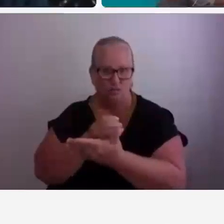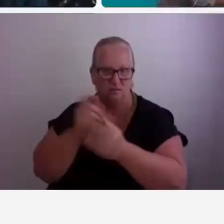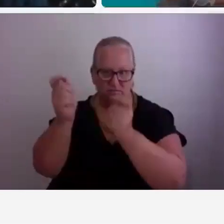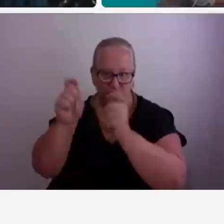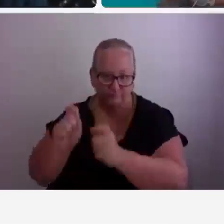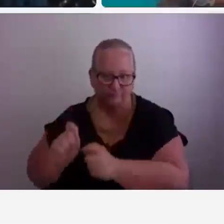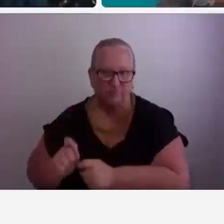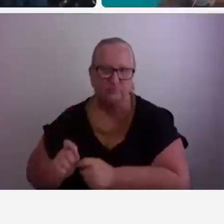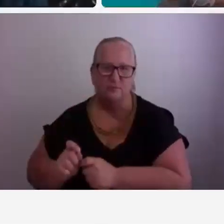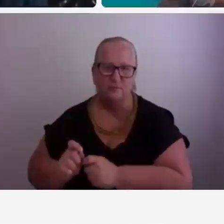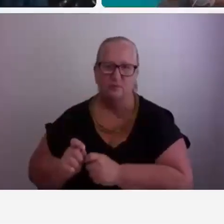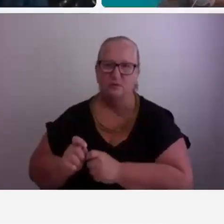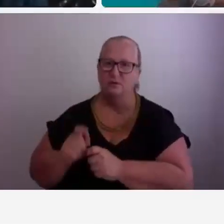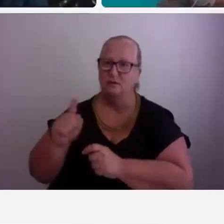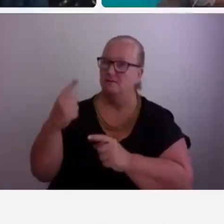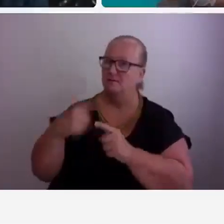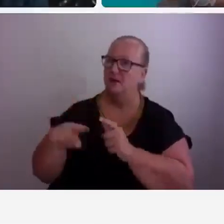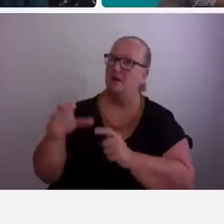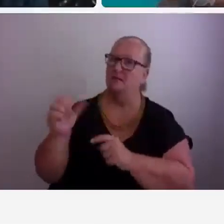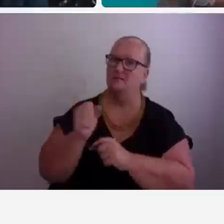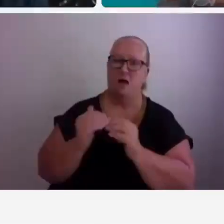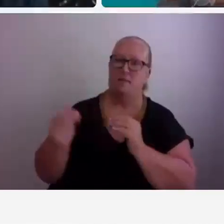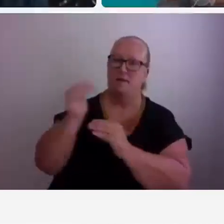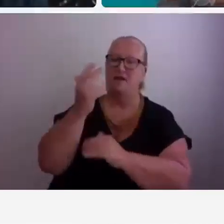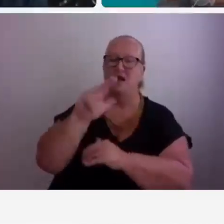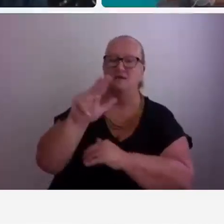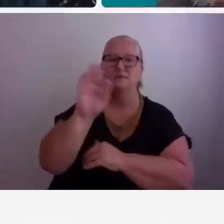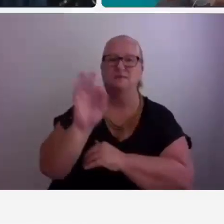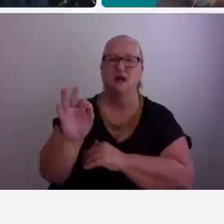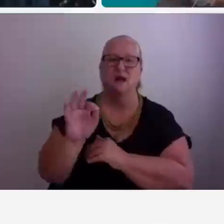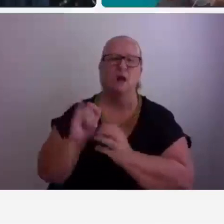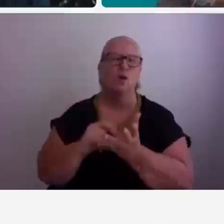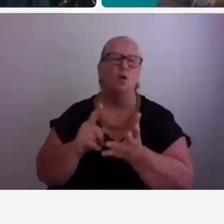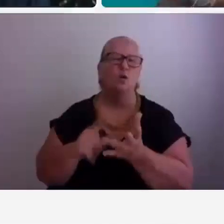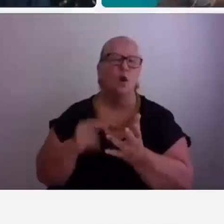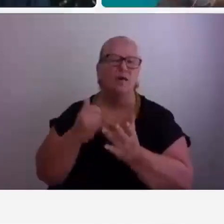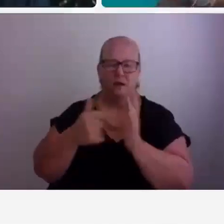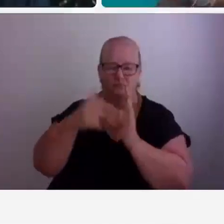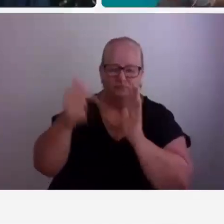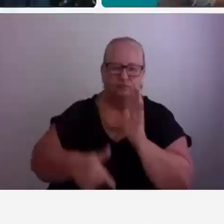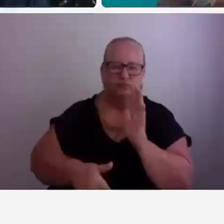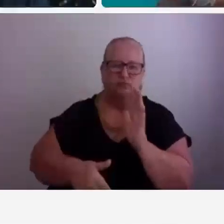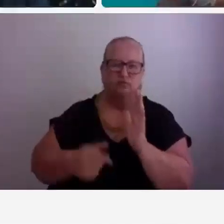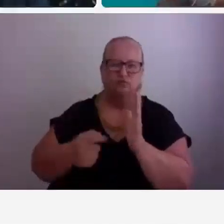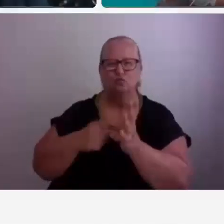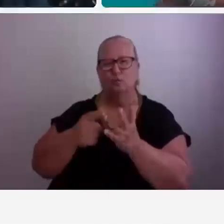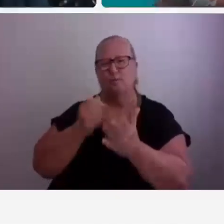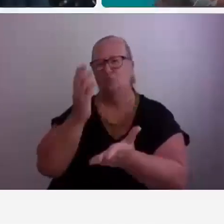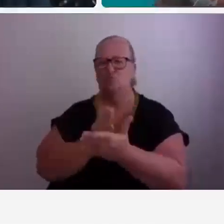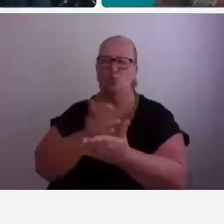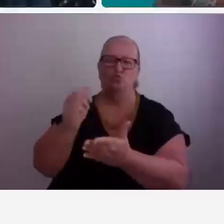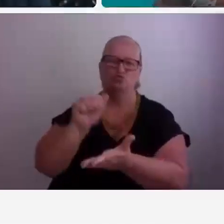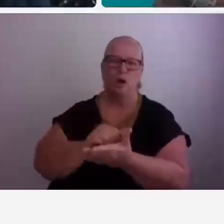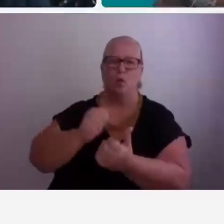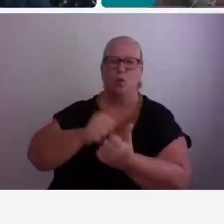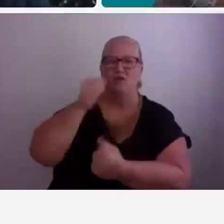part of that exam, the pass mark's 80%. So look, there's lots of, apart from the quality that I mentioned